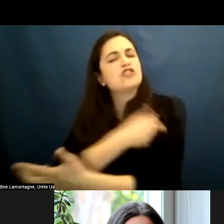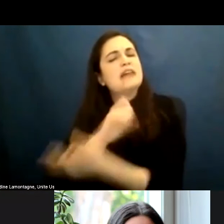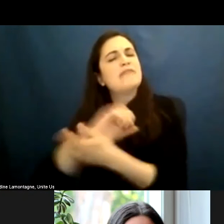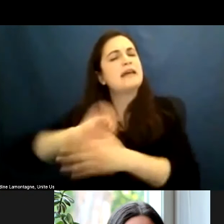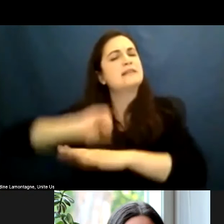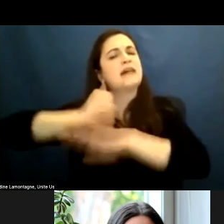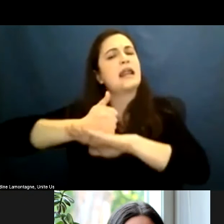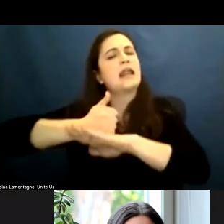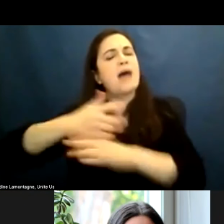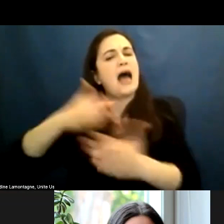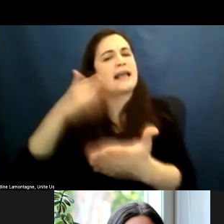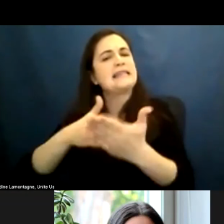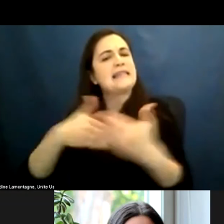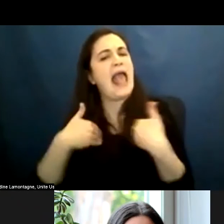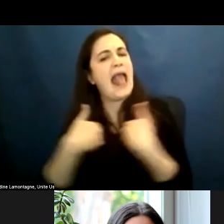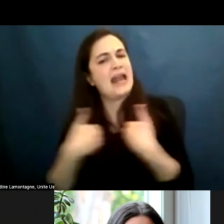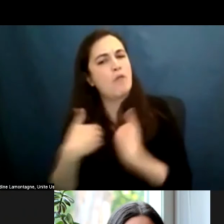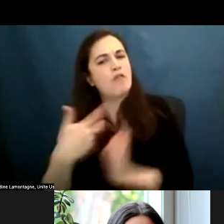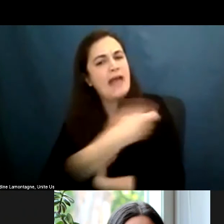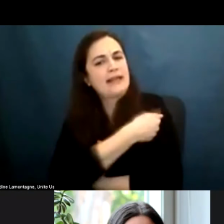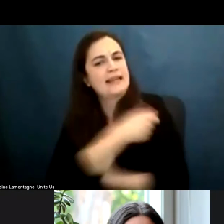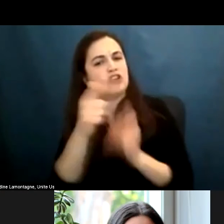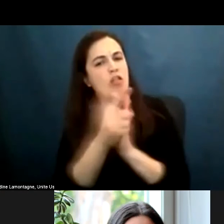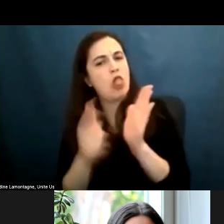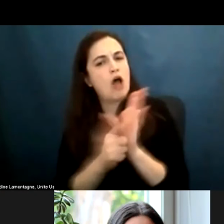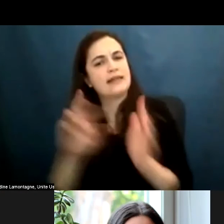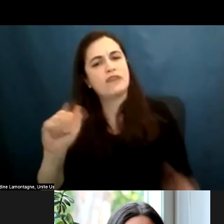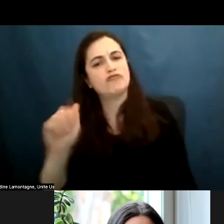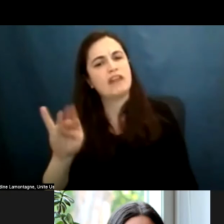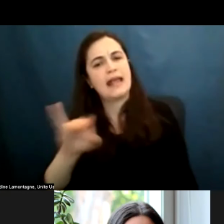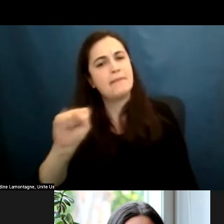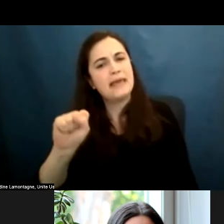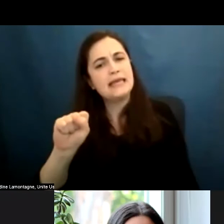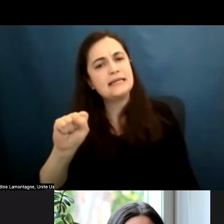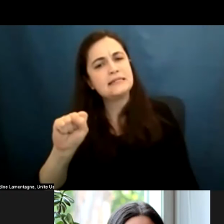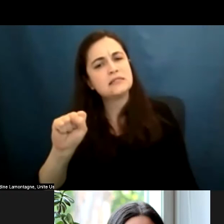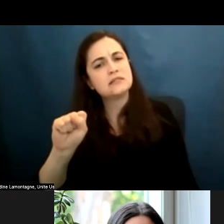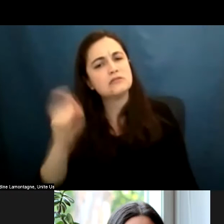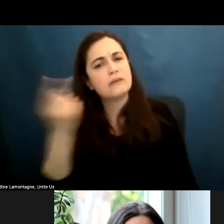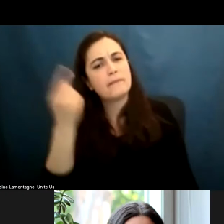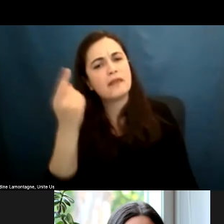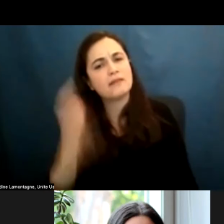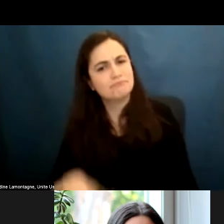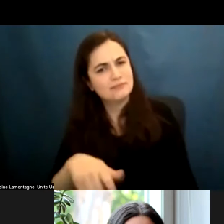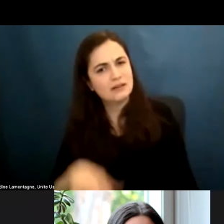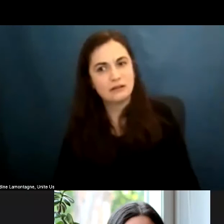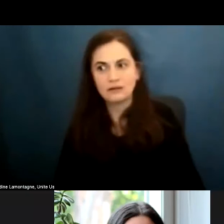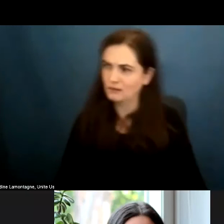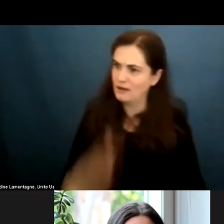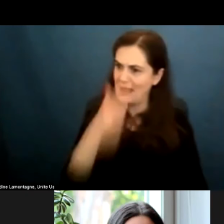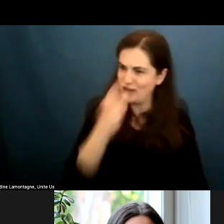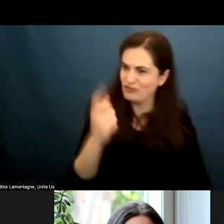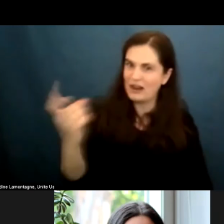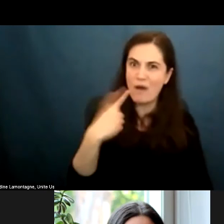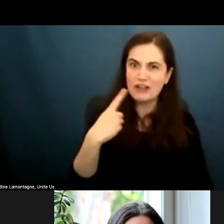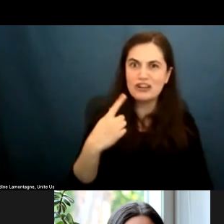animal vaccination laws? For example, rabies. It's an interesting question. That's a really interesting question that I